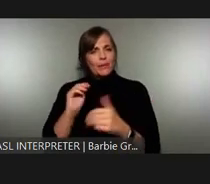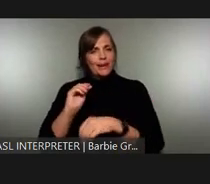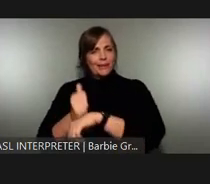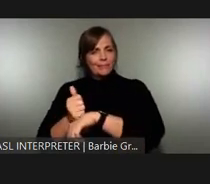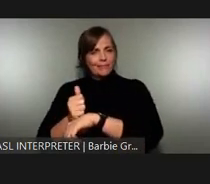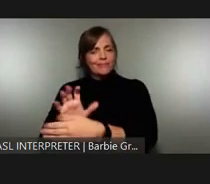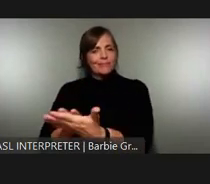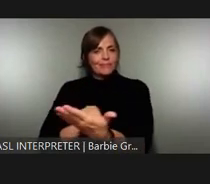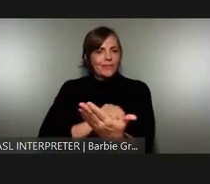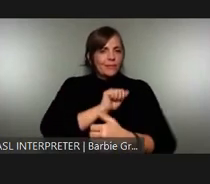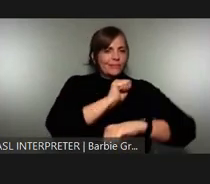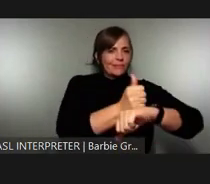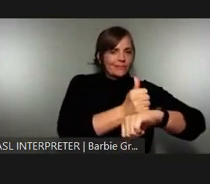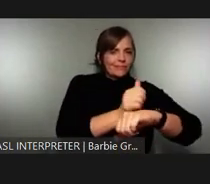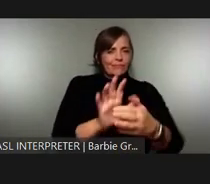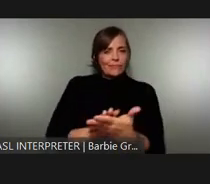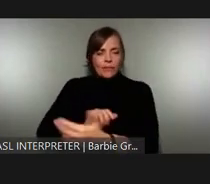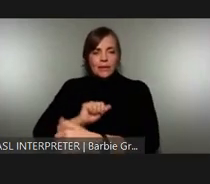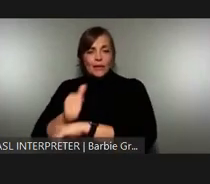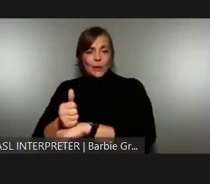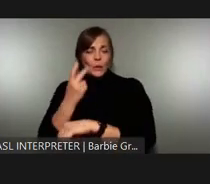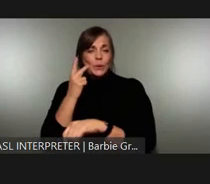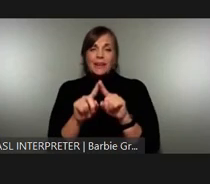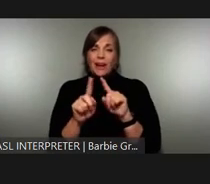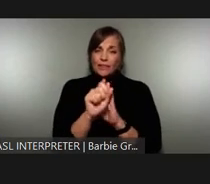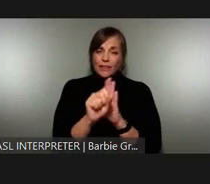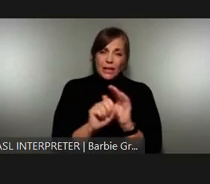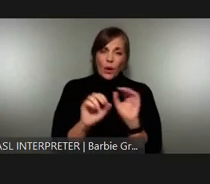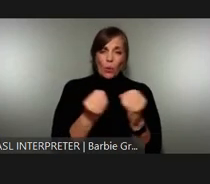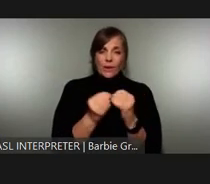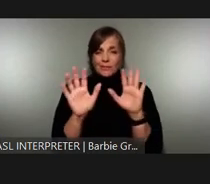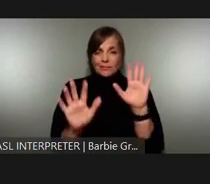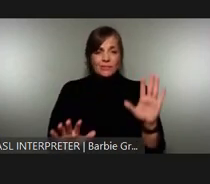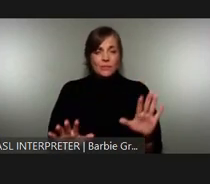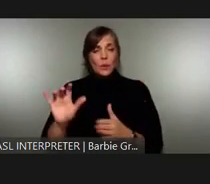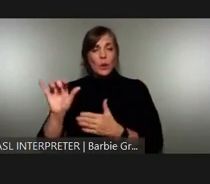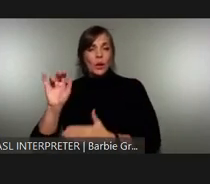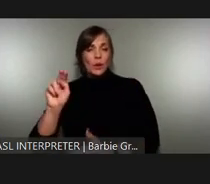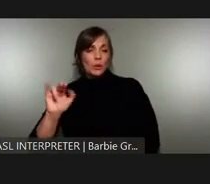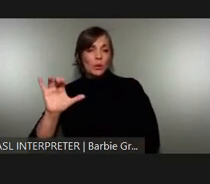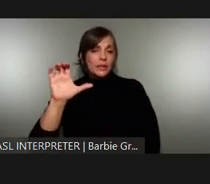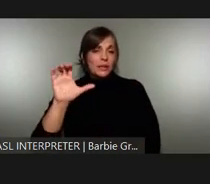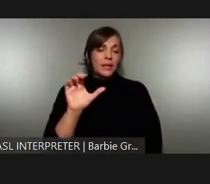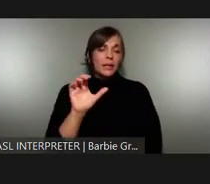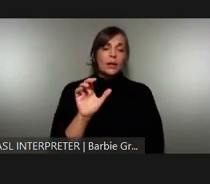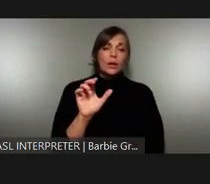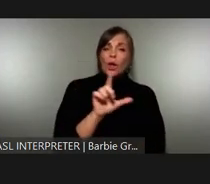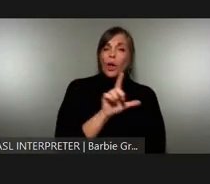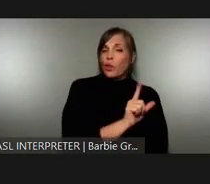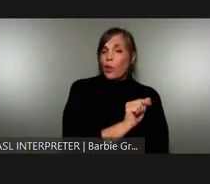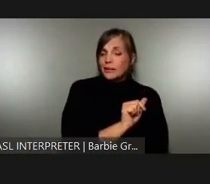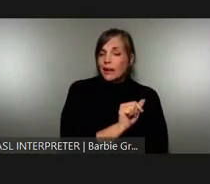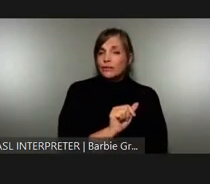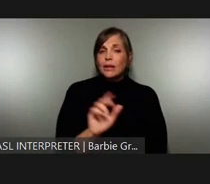on this slide a number of different states, a number of different organizations, from the New York Cities and the Los Angeleses and the Bostons of the world to